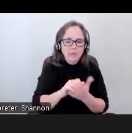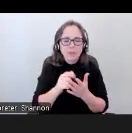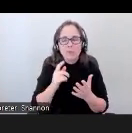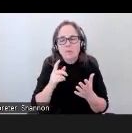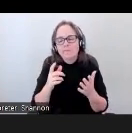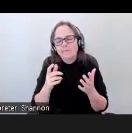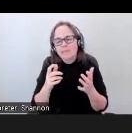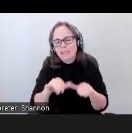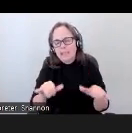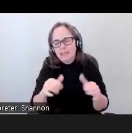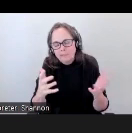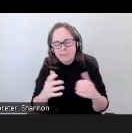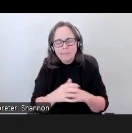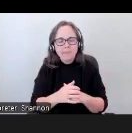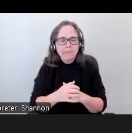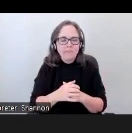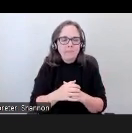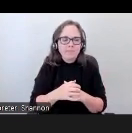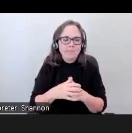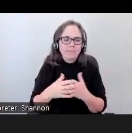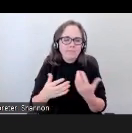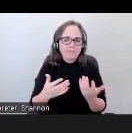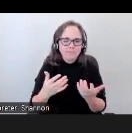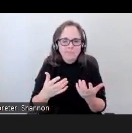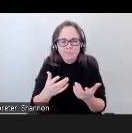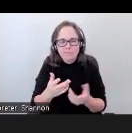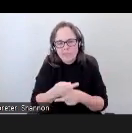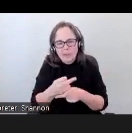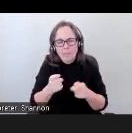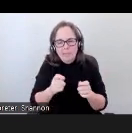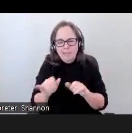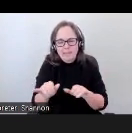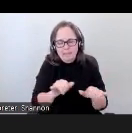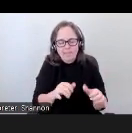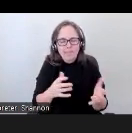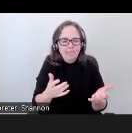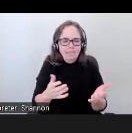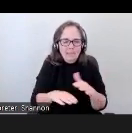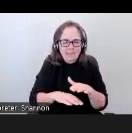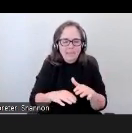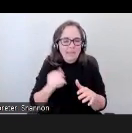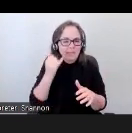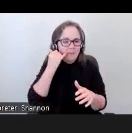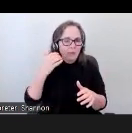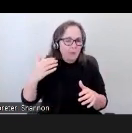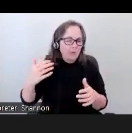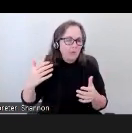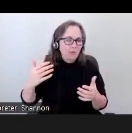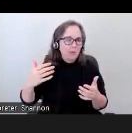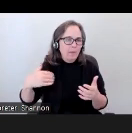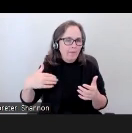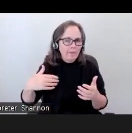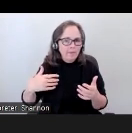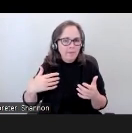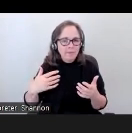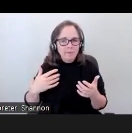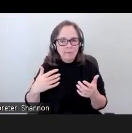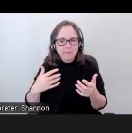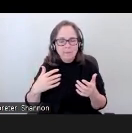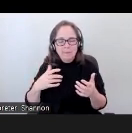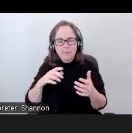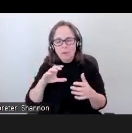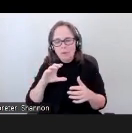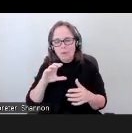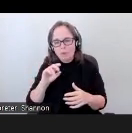basics uh, care or managements, which is if you haven't done, if you haven't gotten already